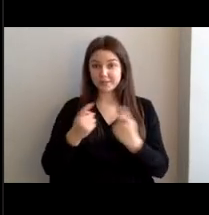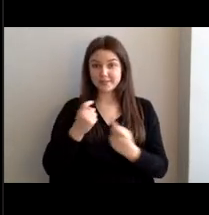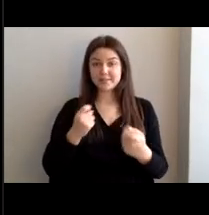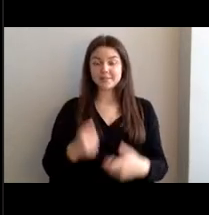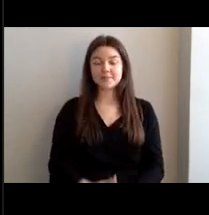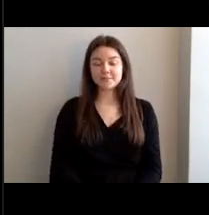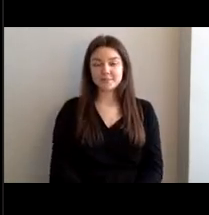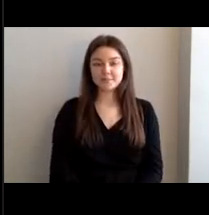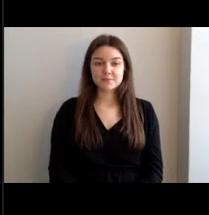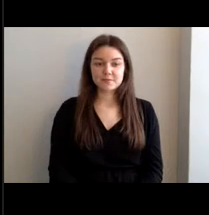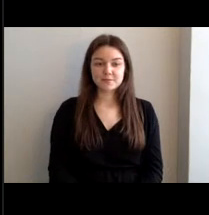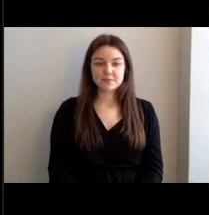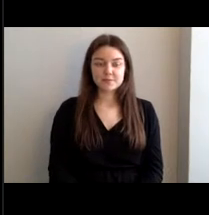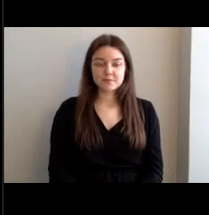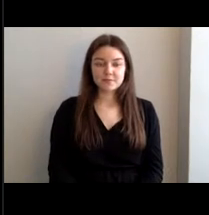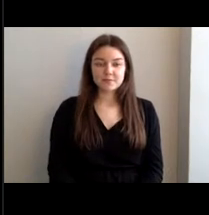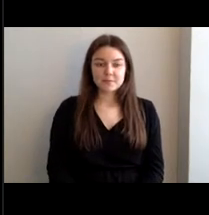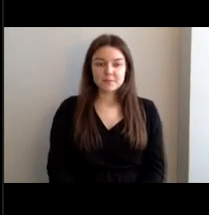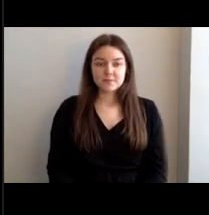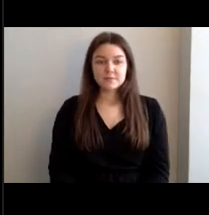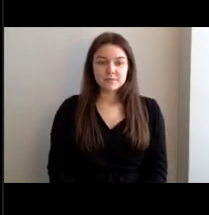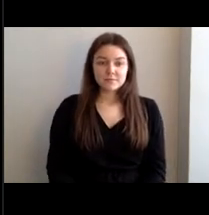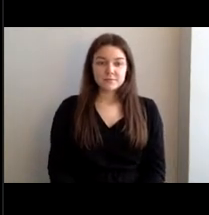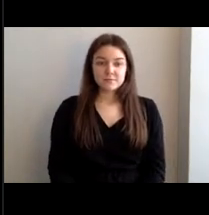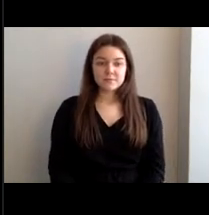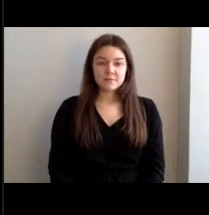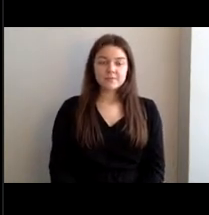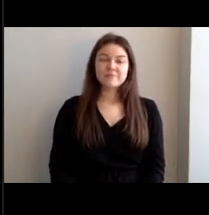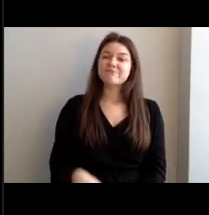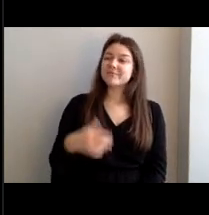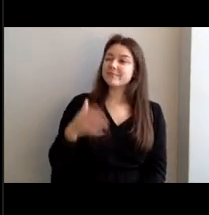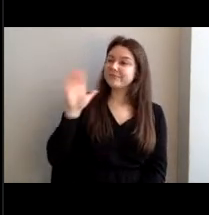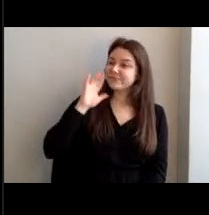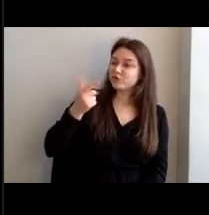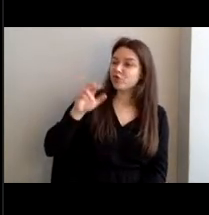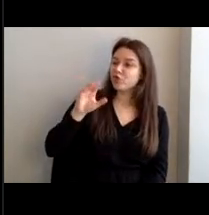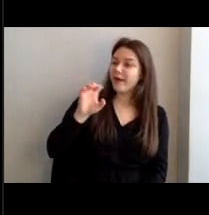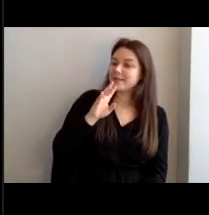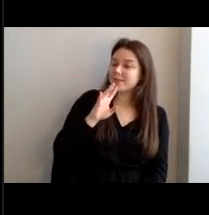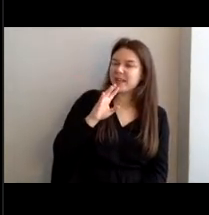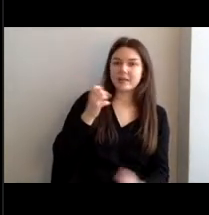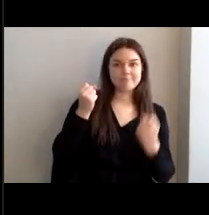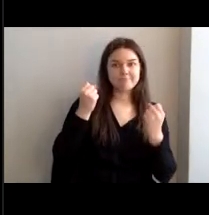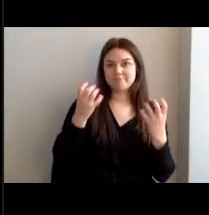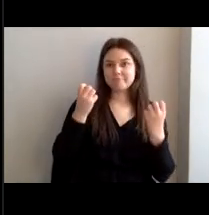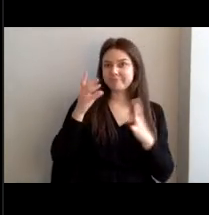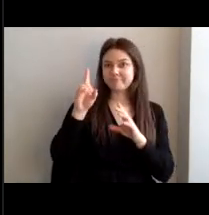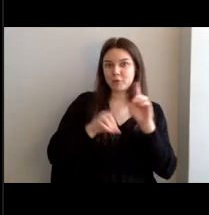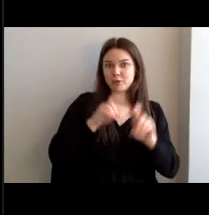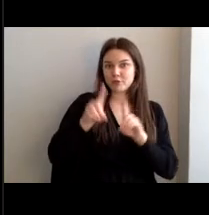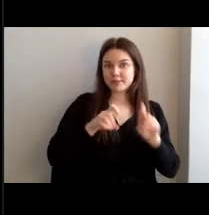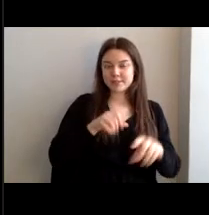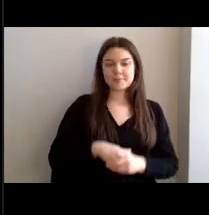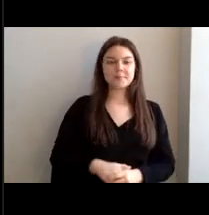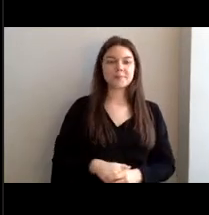questions. Great. Well, this is Grace from the chat box, and we have quite a few questions for you. So let's